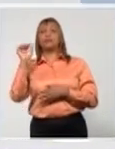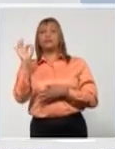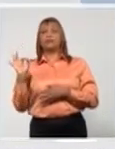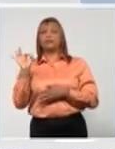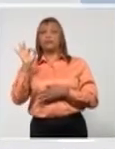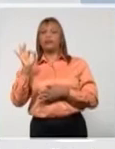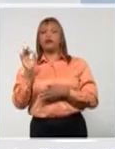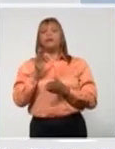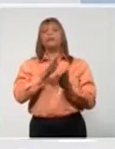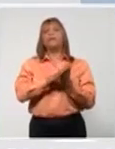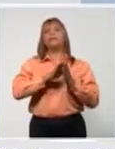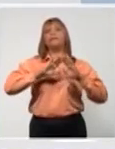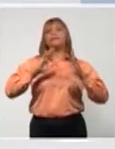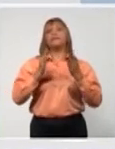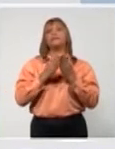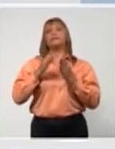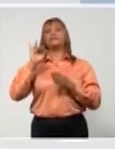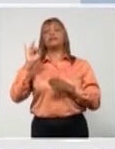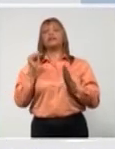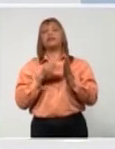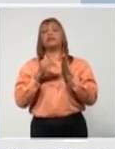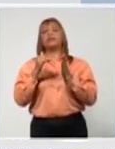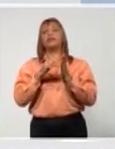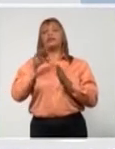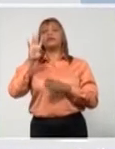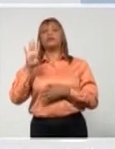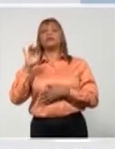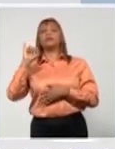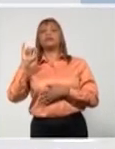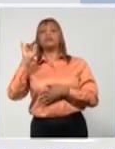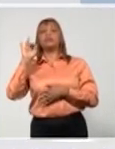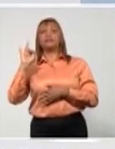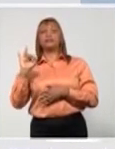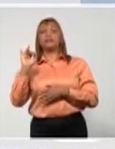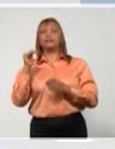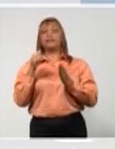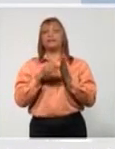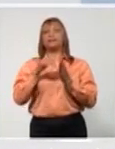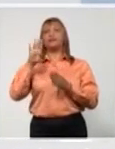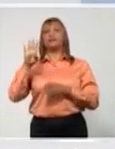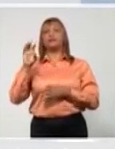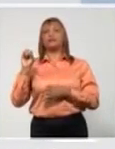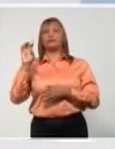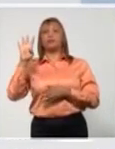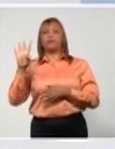for 53.16% of all confirmed cases worldwide,